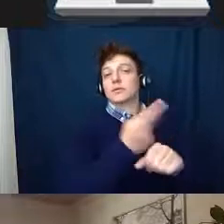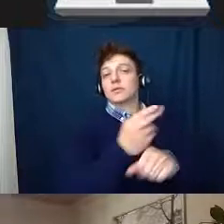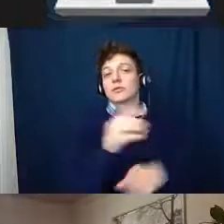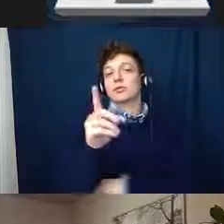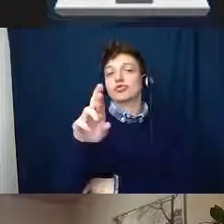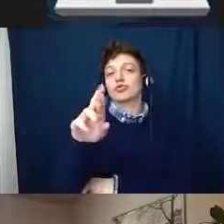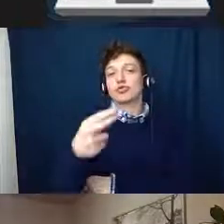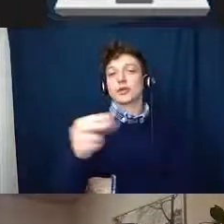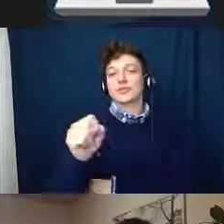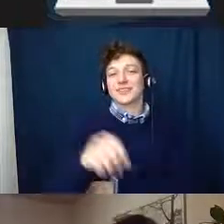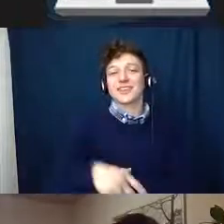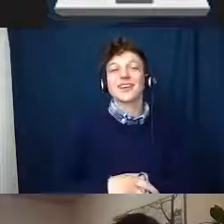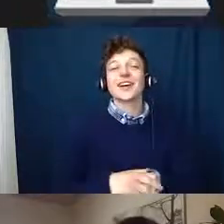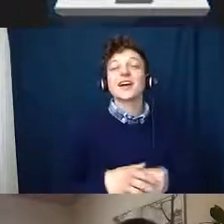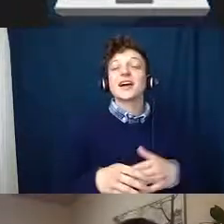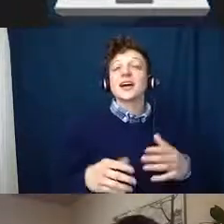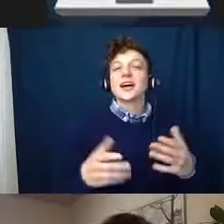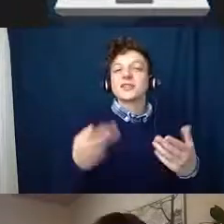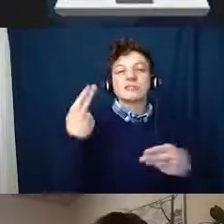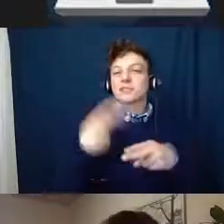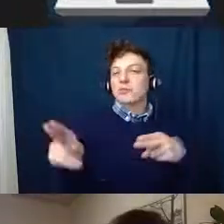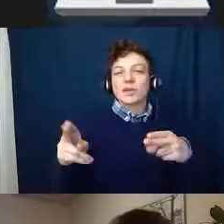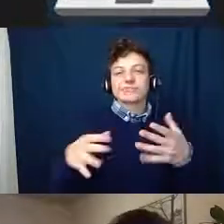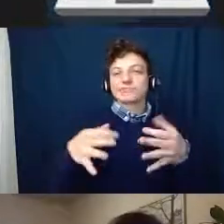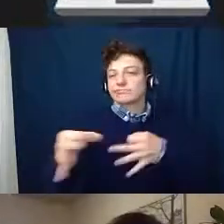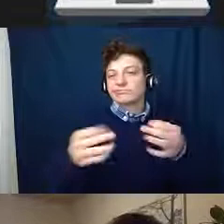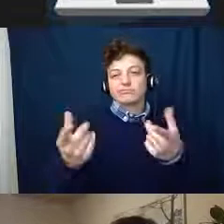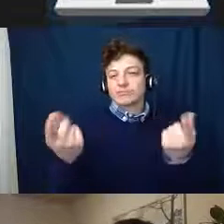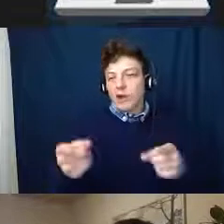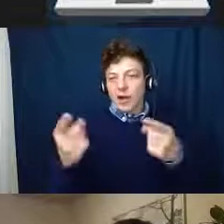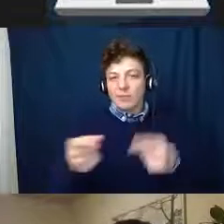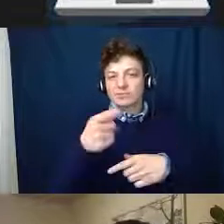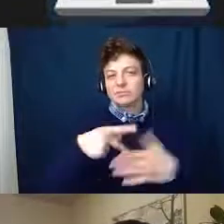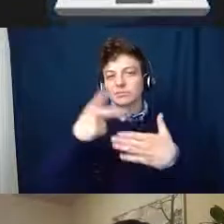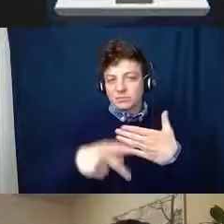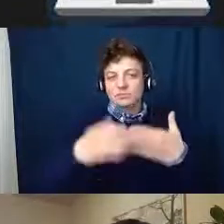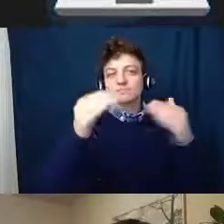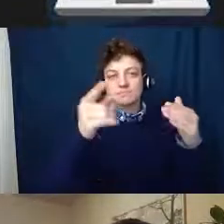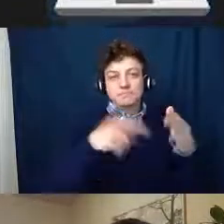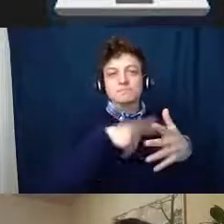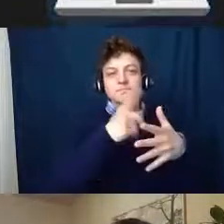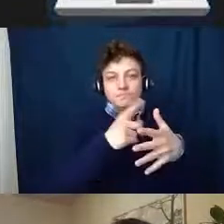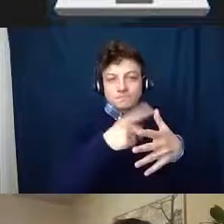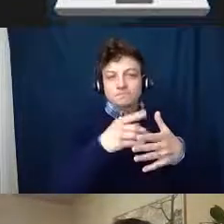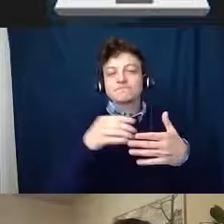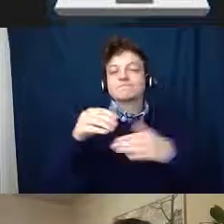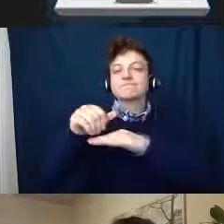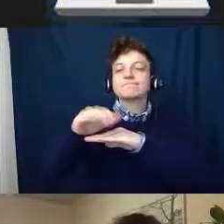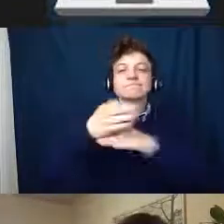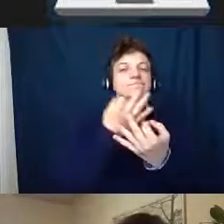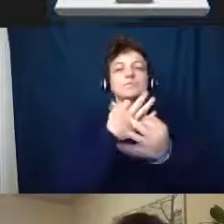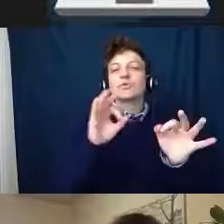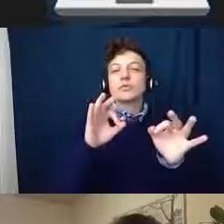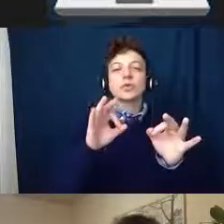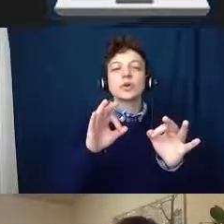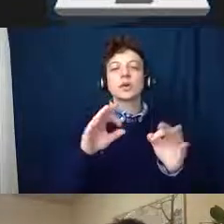And so just a little rundown of how the program works. So we mail free naloxone and fentanyl test strips to folks in